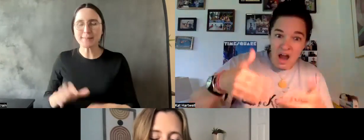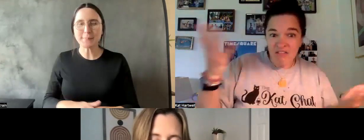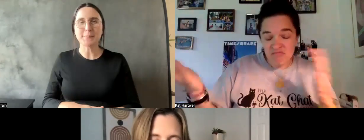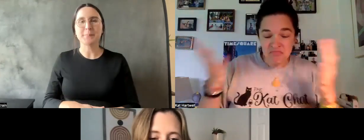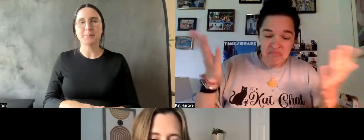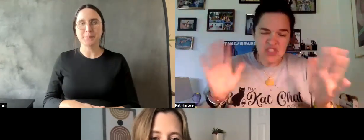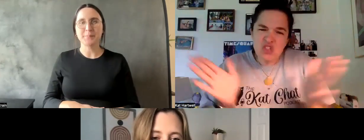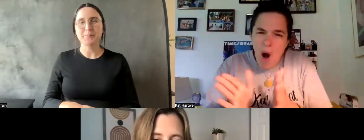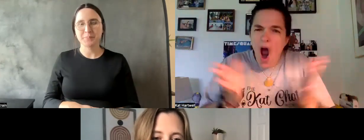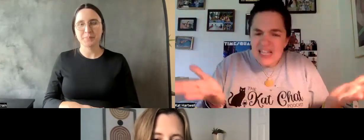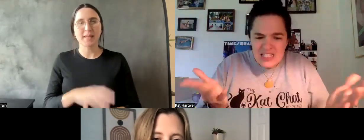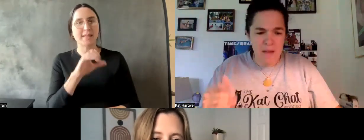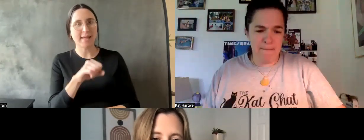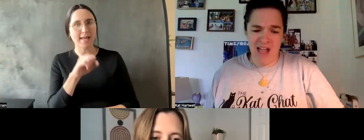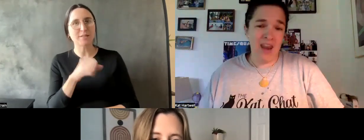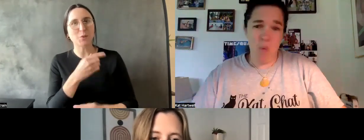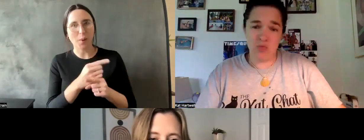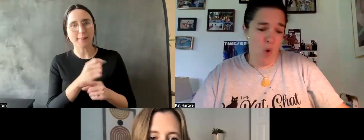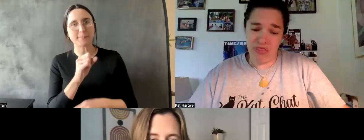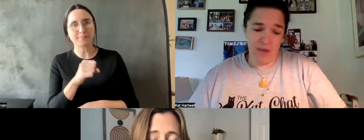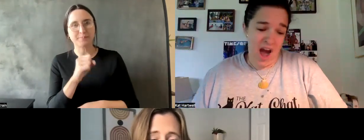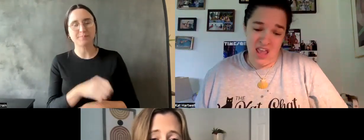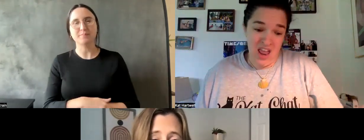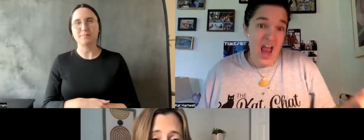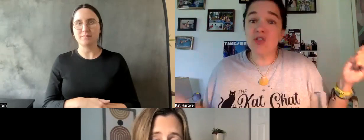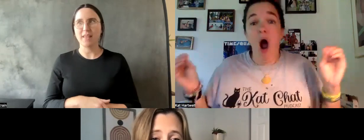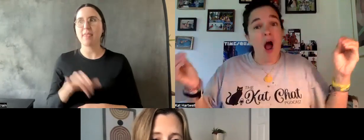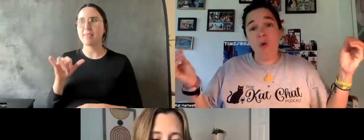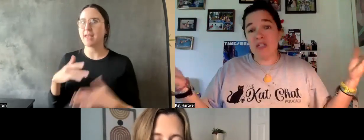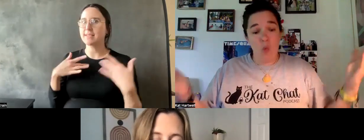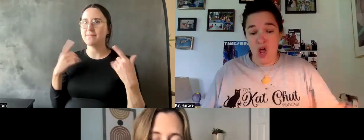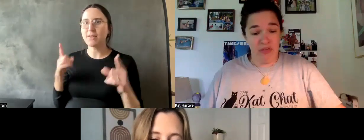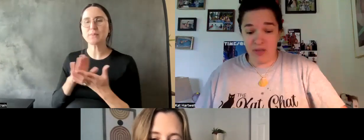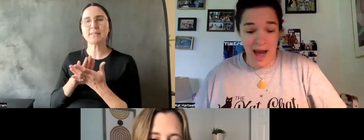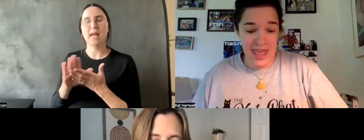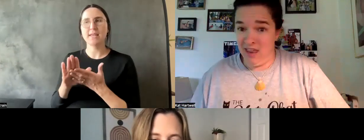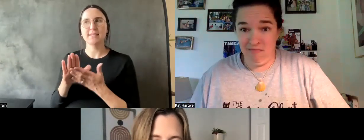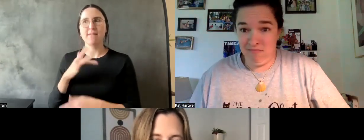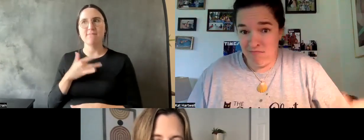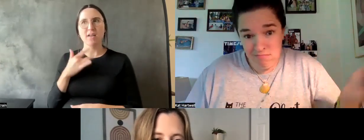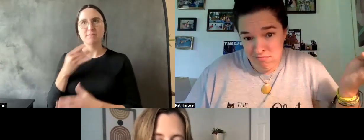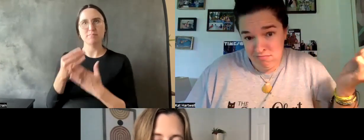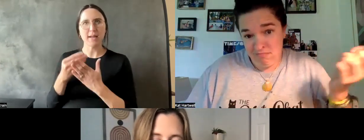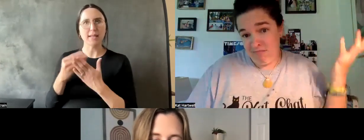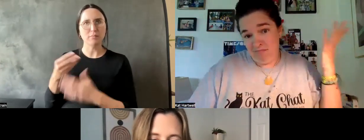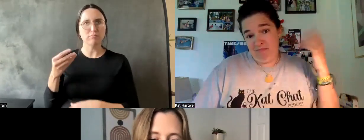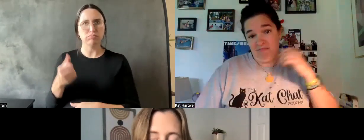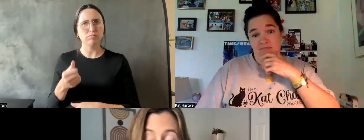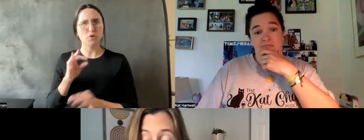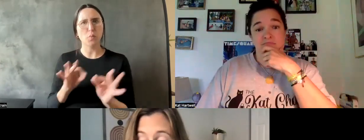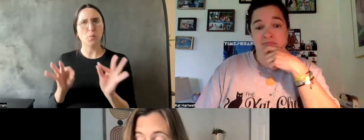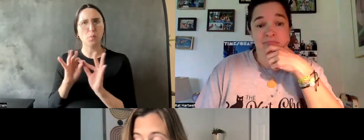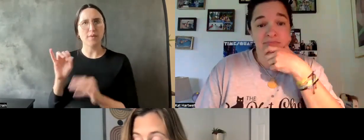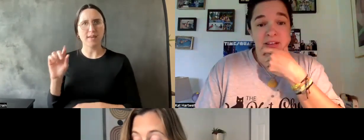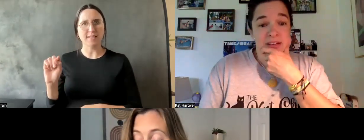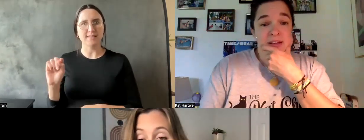Right. Yeah. All is simple and it was worth the money. It's Yeah. all worth the money. Always. Yeah. It's a